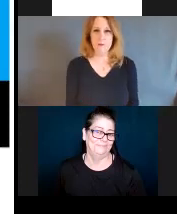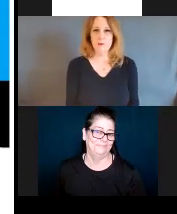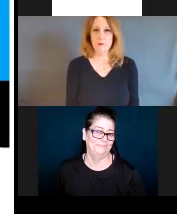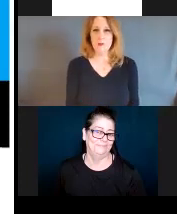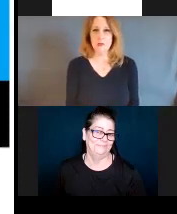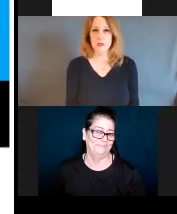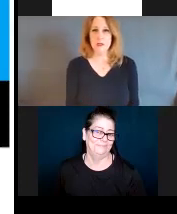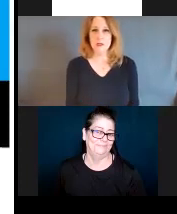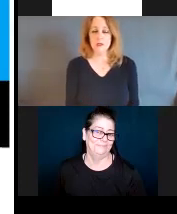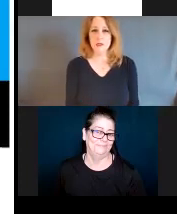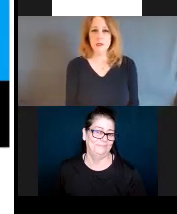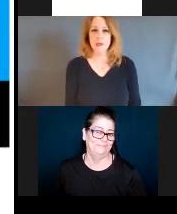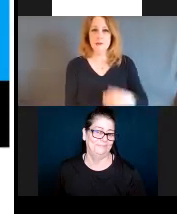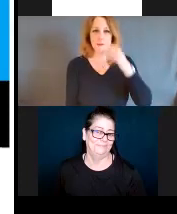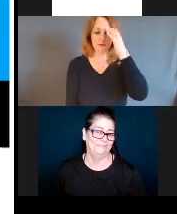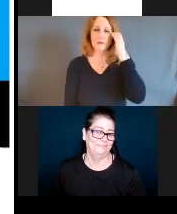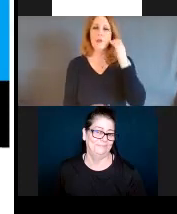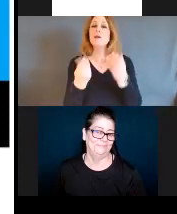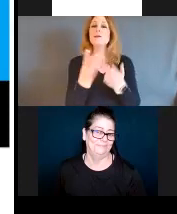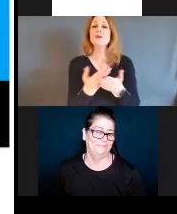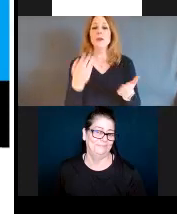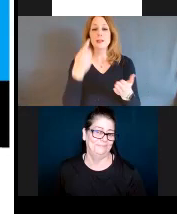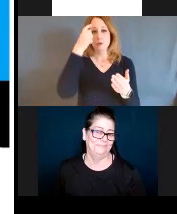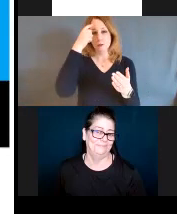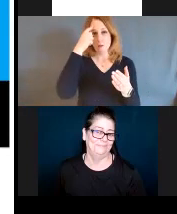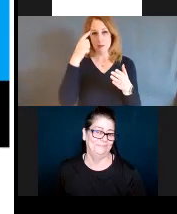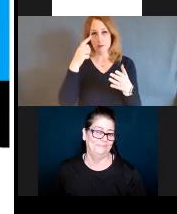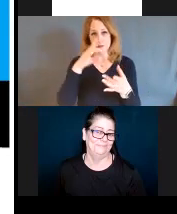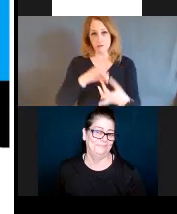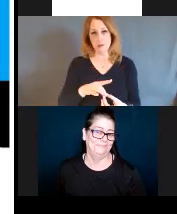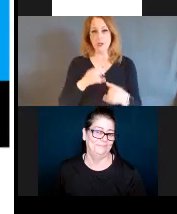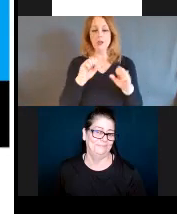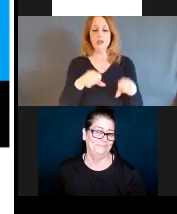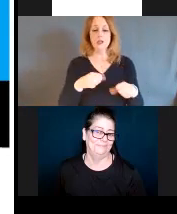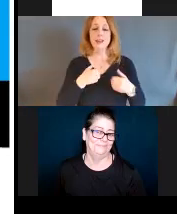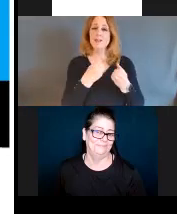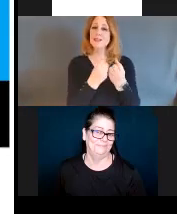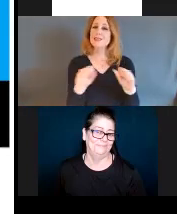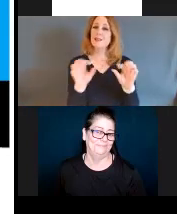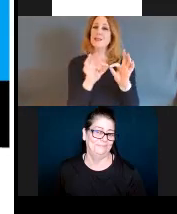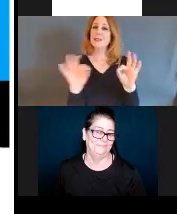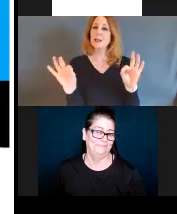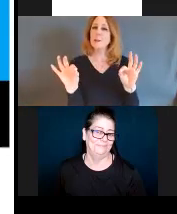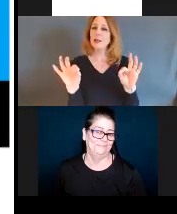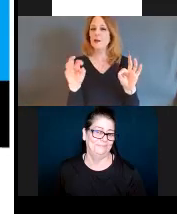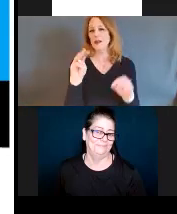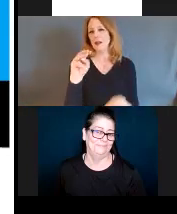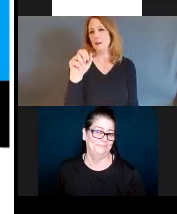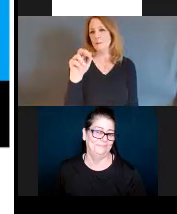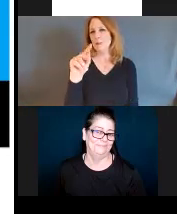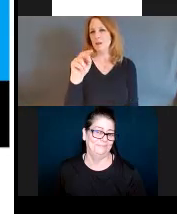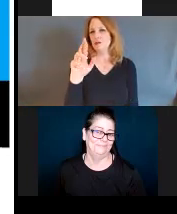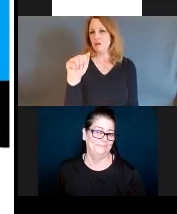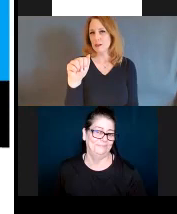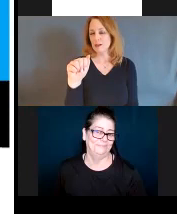So a couple of ways to do mental grounding. You can have a safe statement, or sometimes called a mantra.